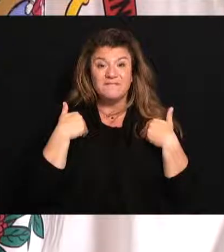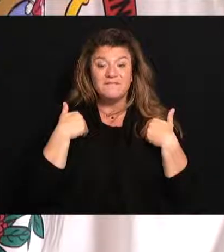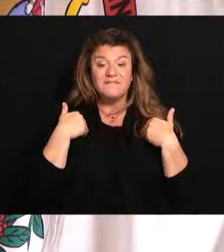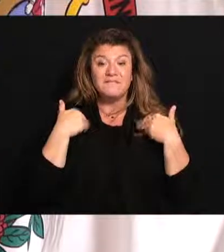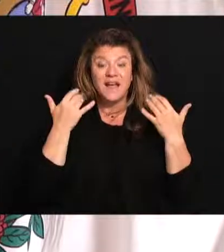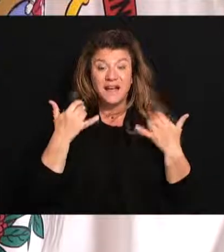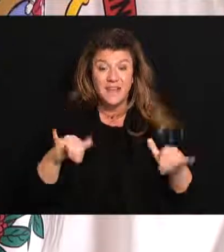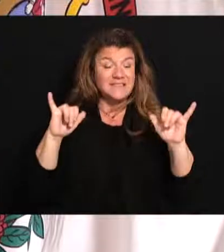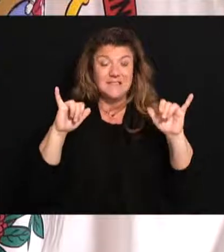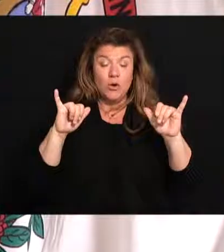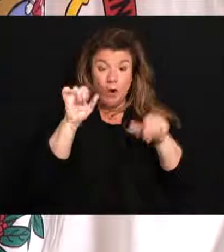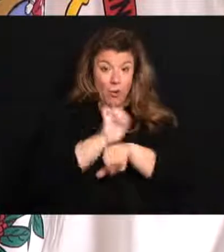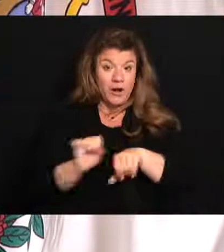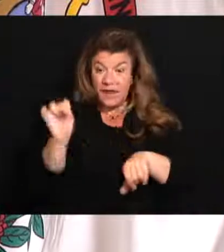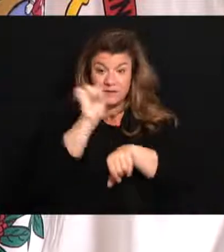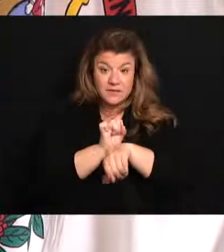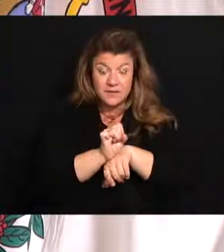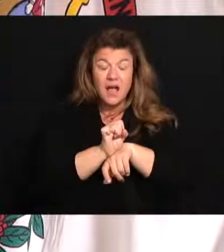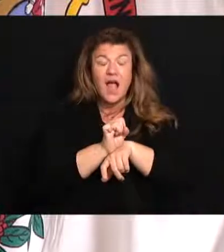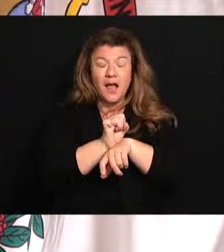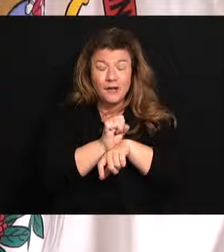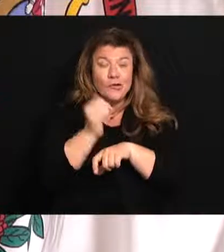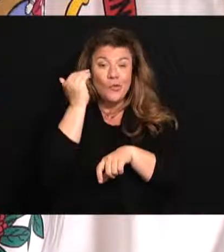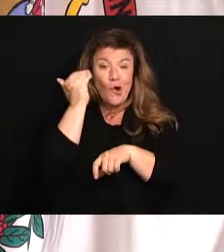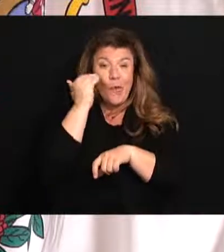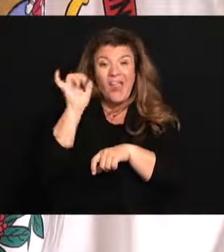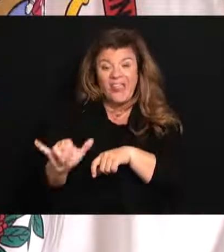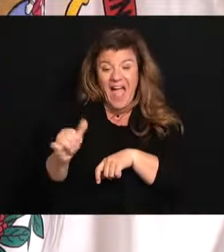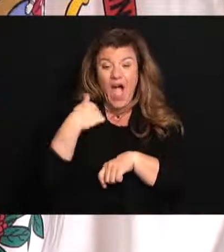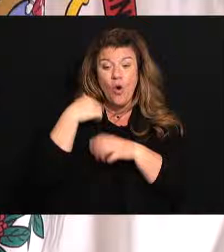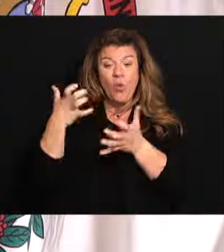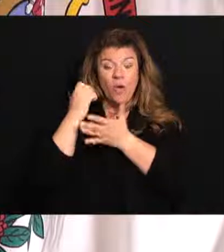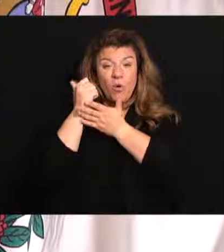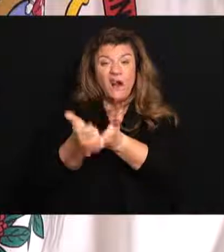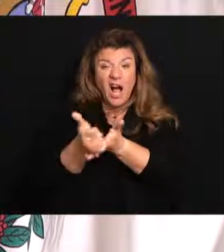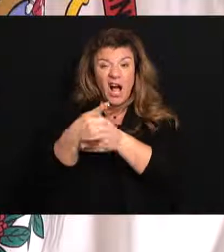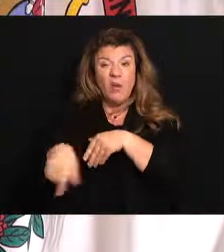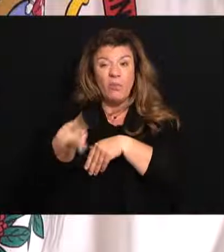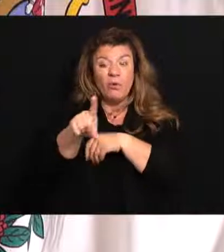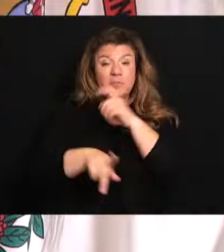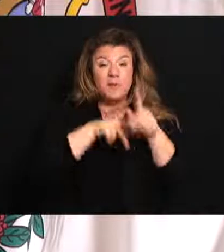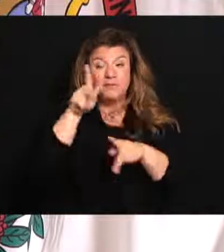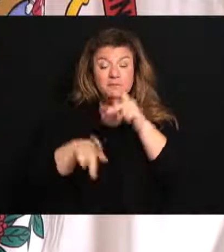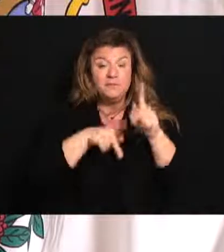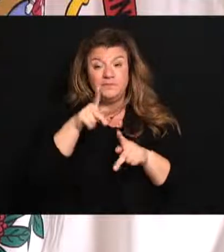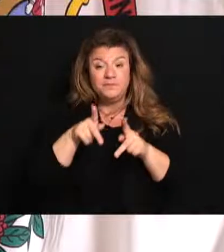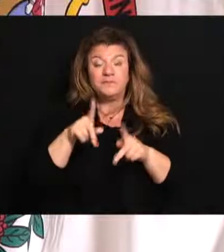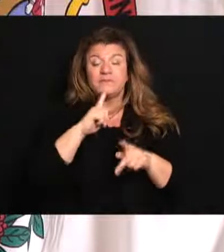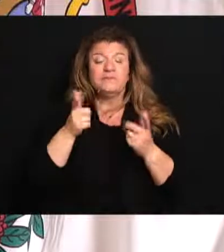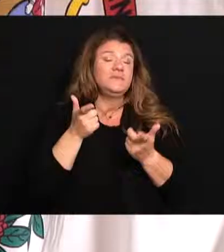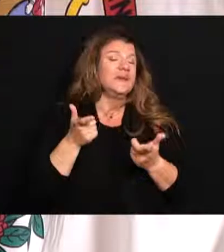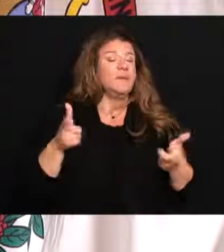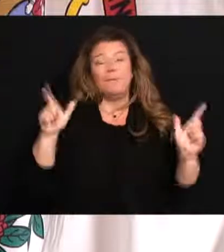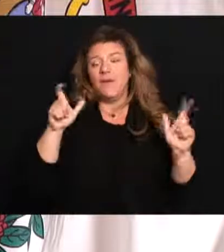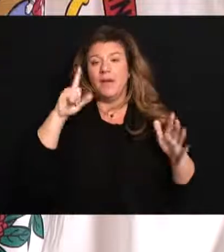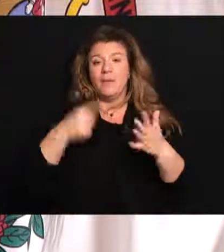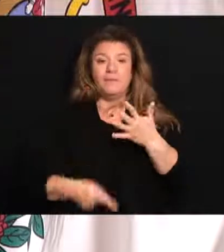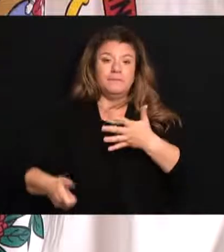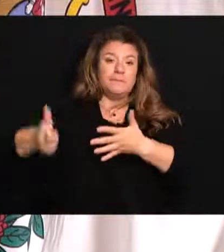are doing it. And so with all of that, we want to help these people, and It is a gigantic priority